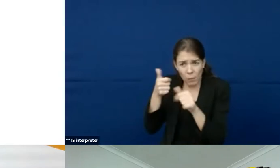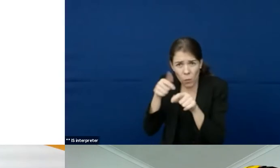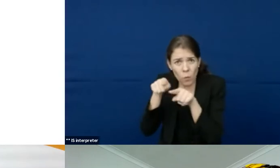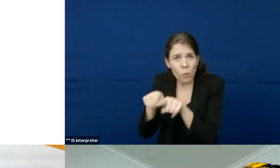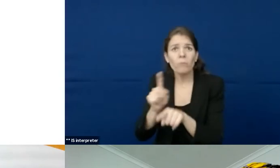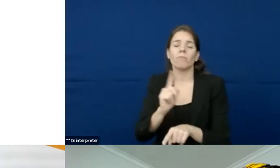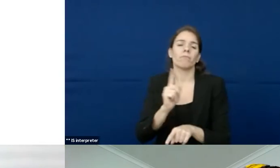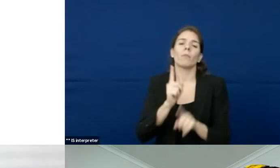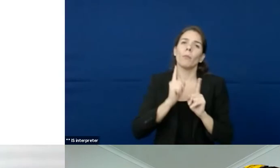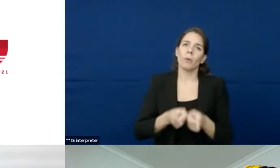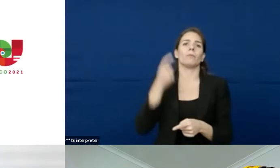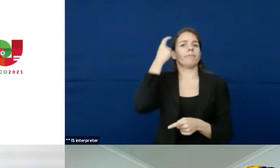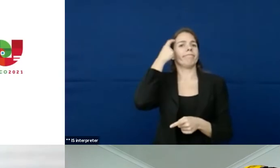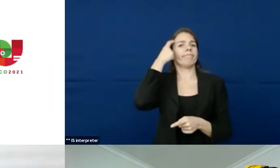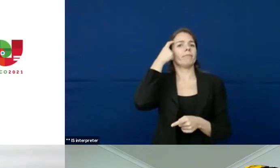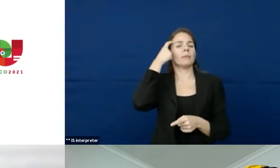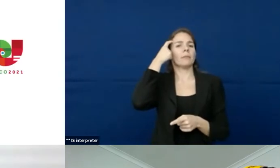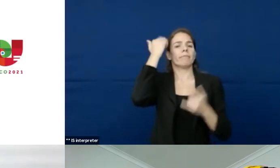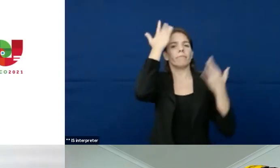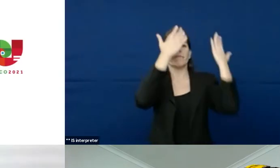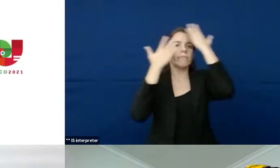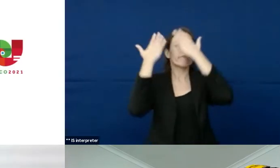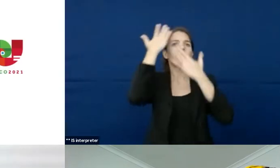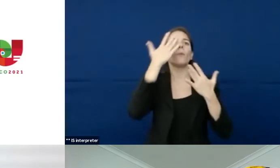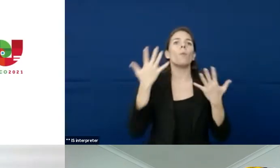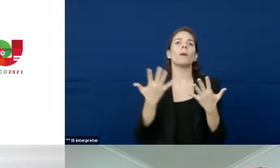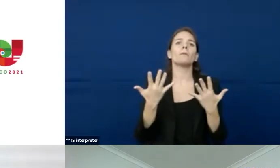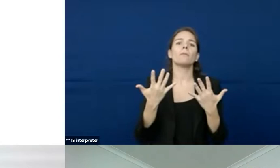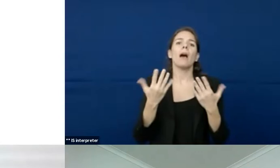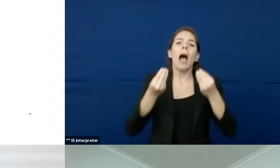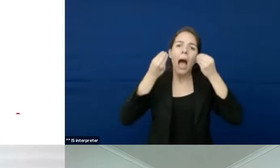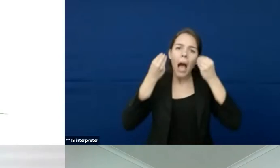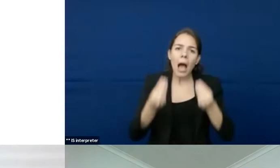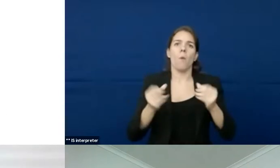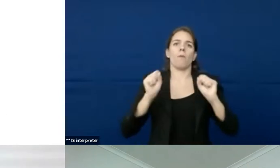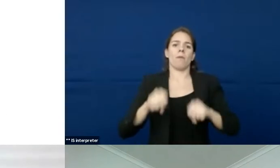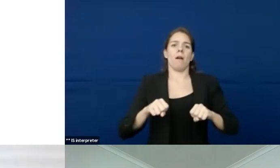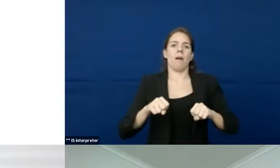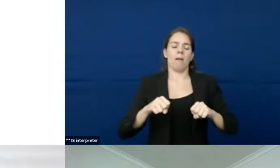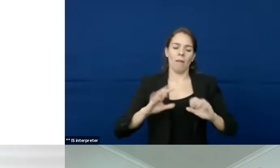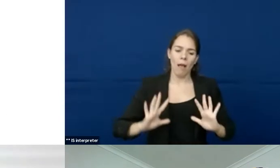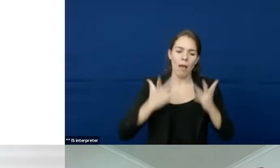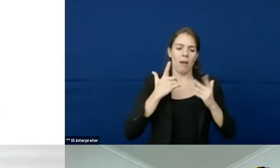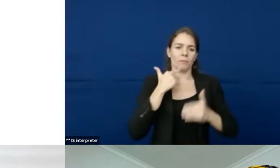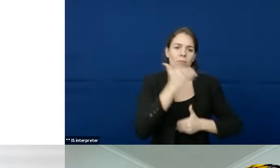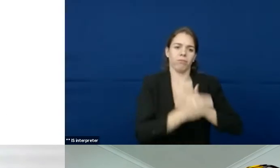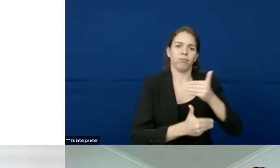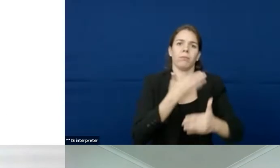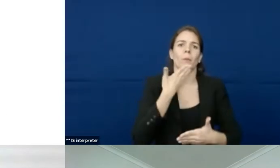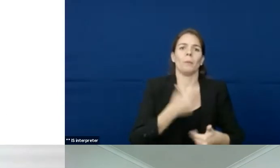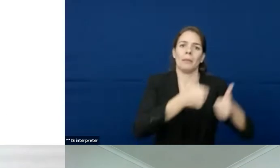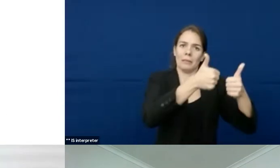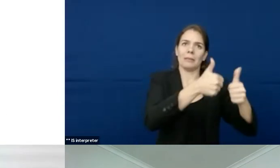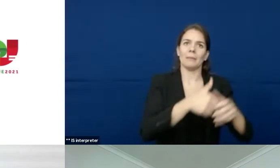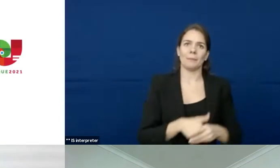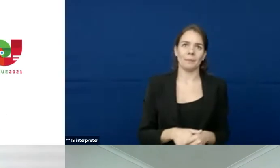issue never enter the minds of a young boy, a young man, ever in their lives? That is the question we all need